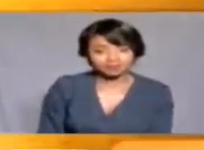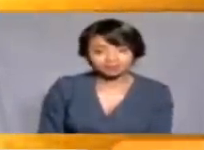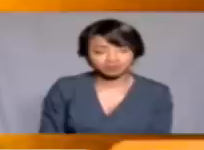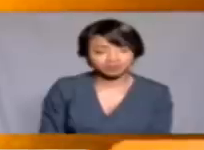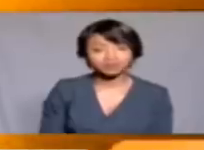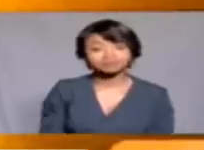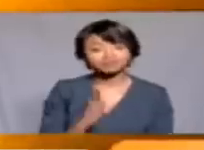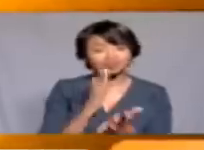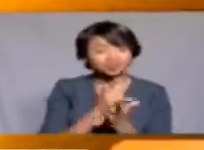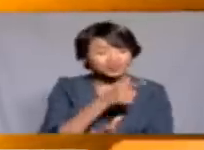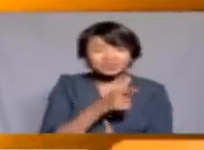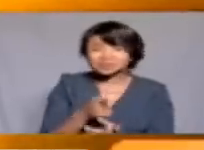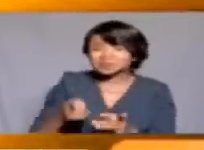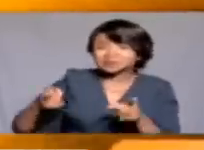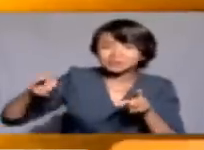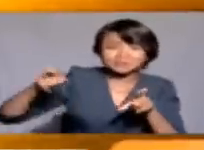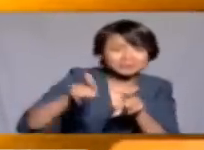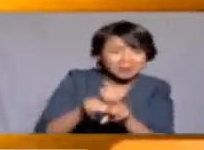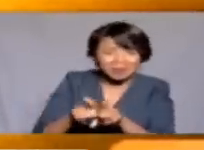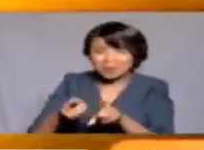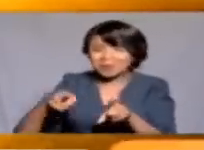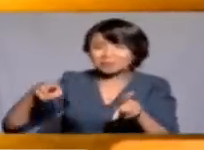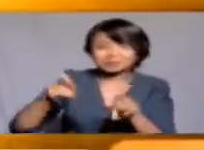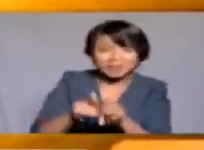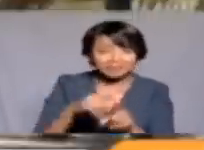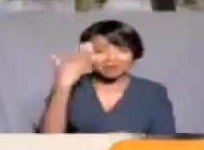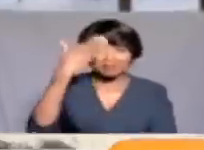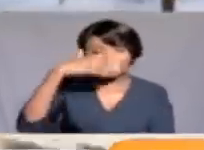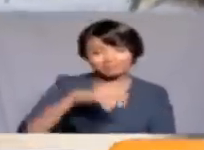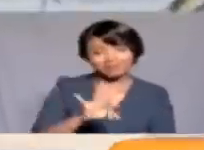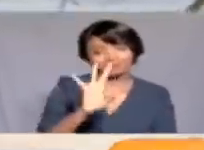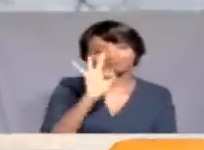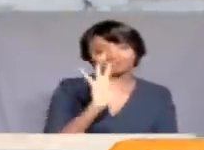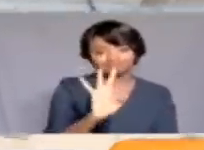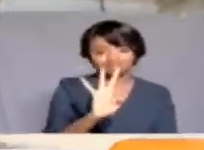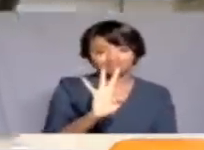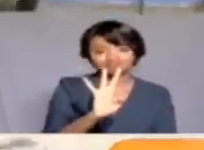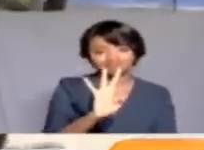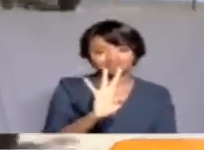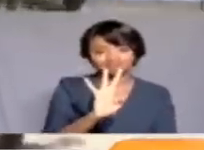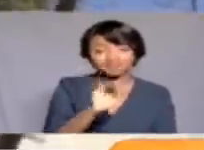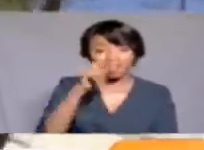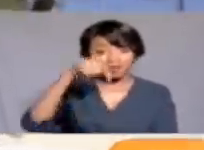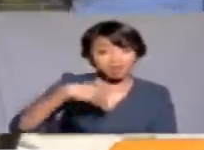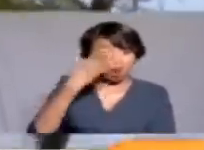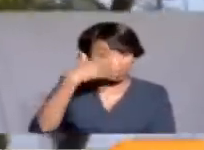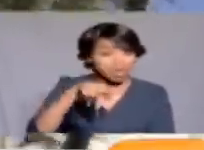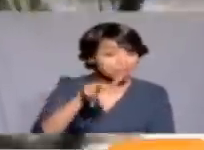This pattern is repeated over the next 3 days. It's day 2,